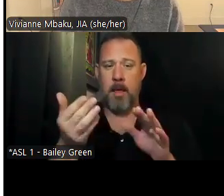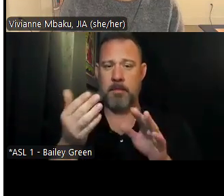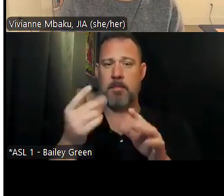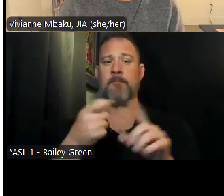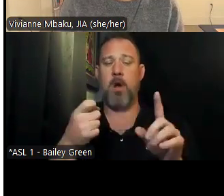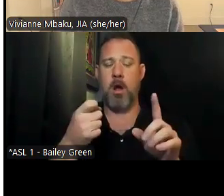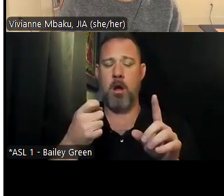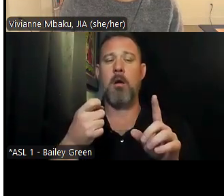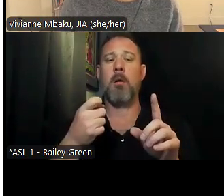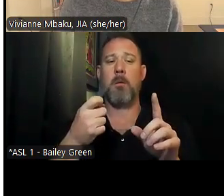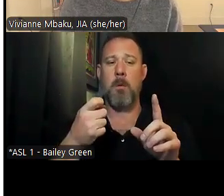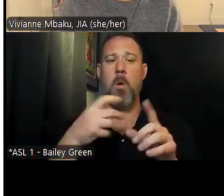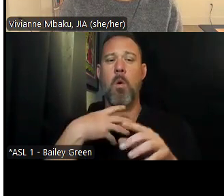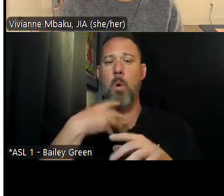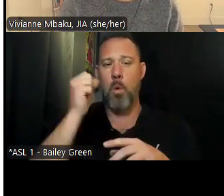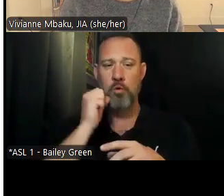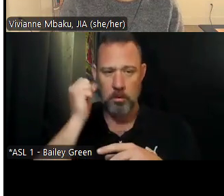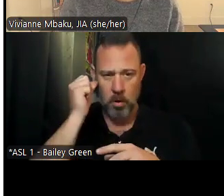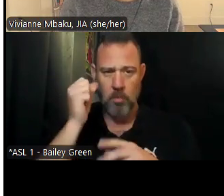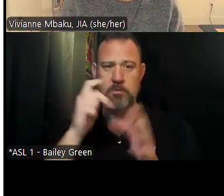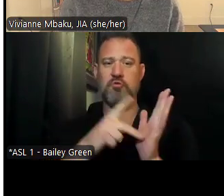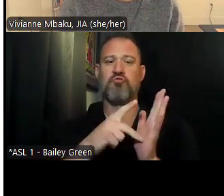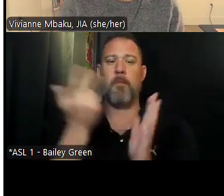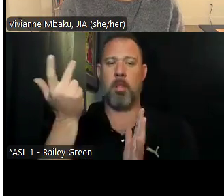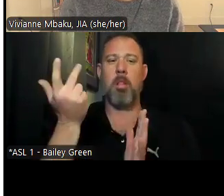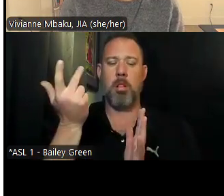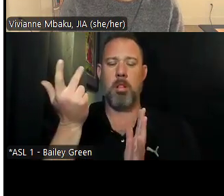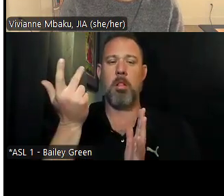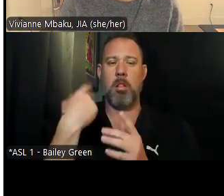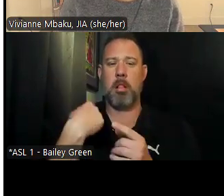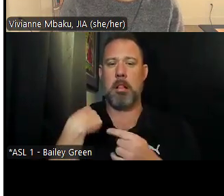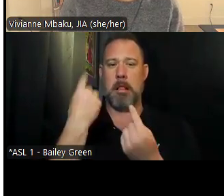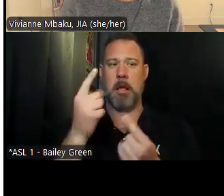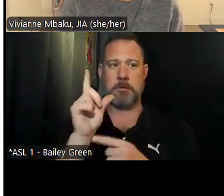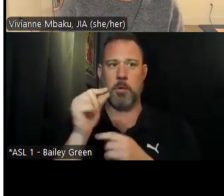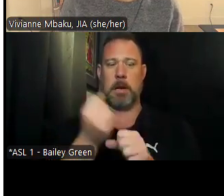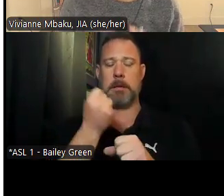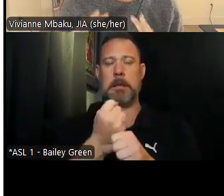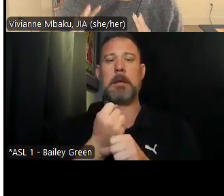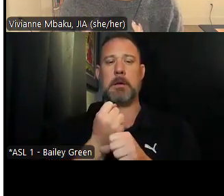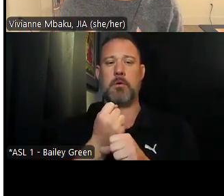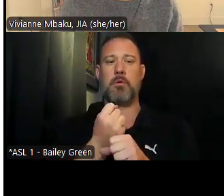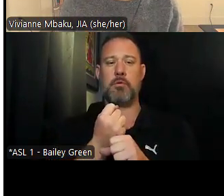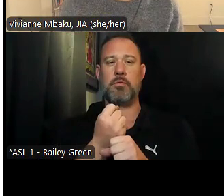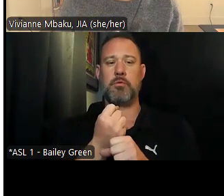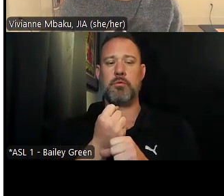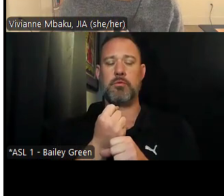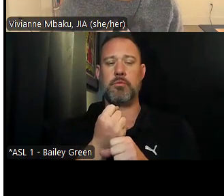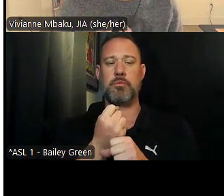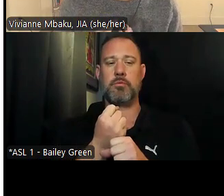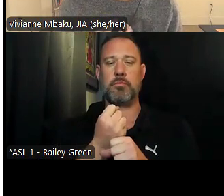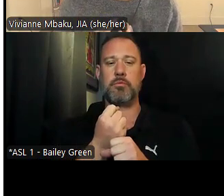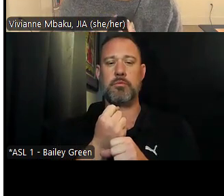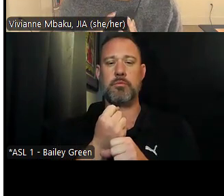drug overdoses amongst older adults have tripled in the last 20 years. So there's a really